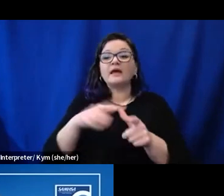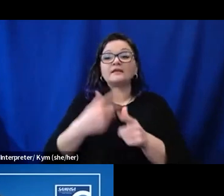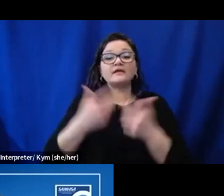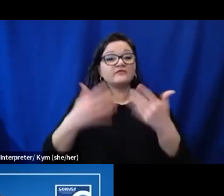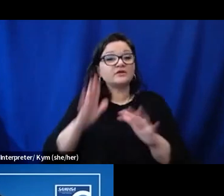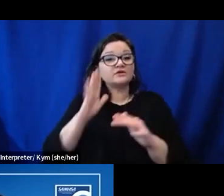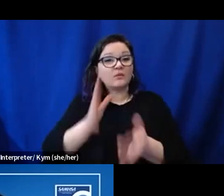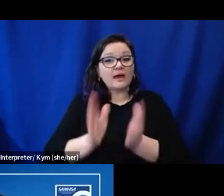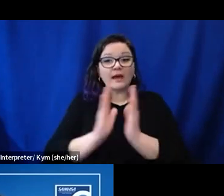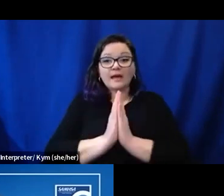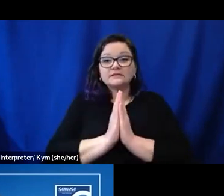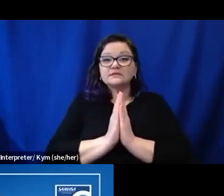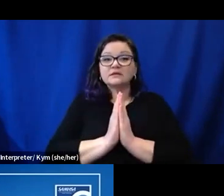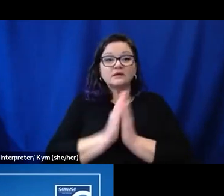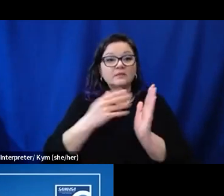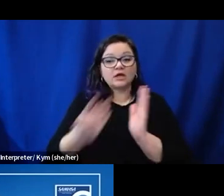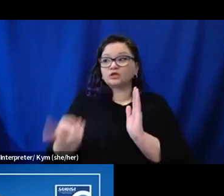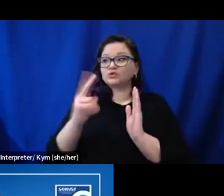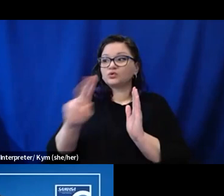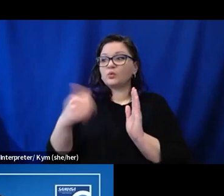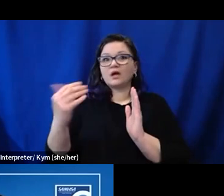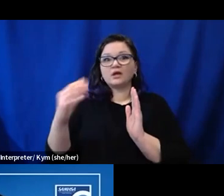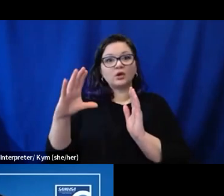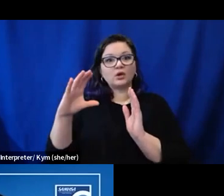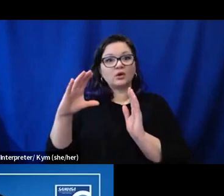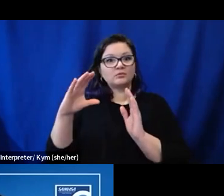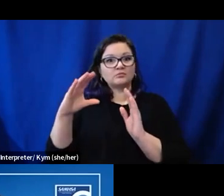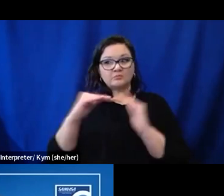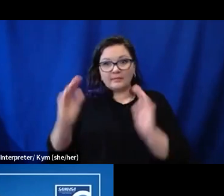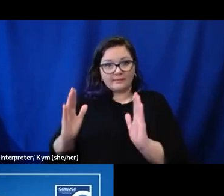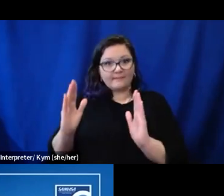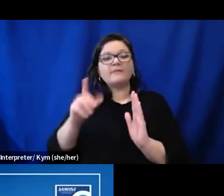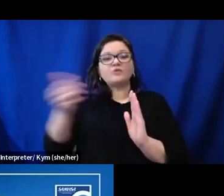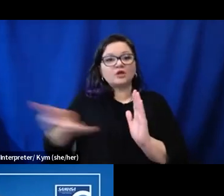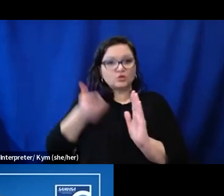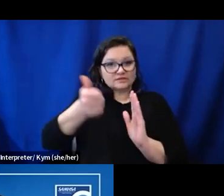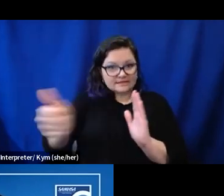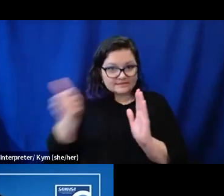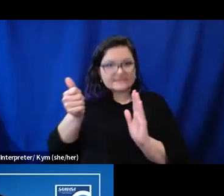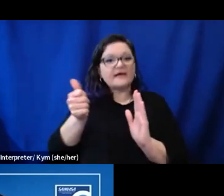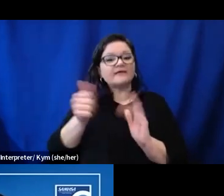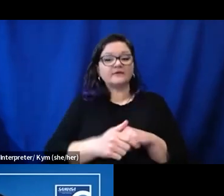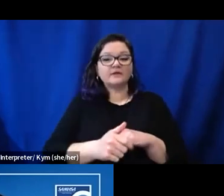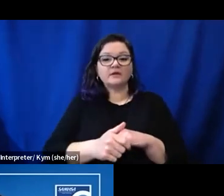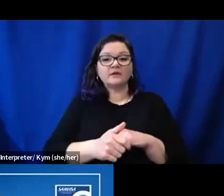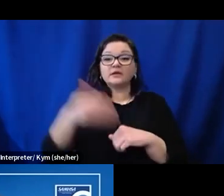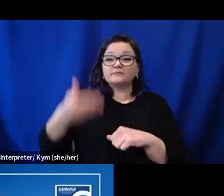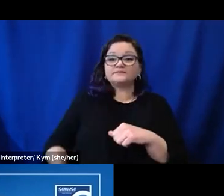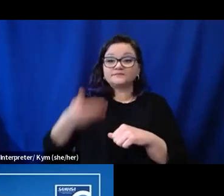my two other colleagues here to introduce themselves as we get started. So I am